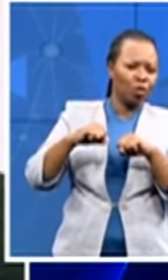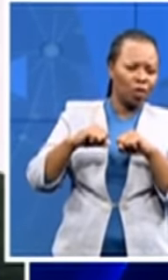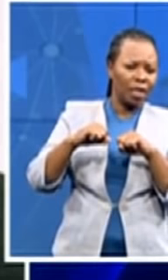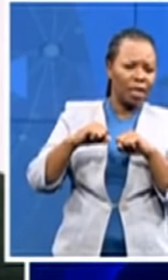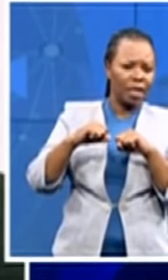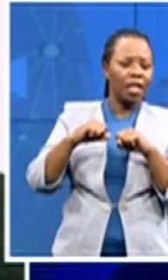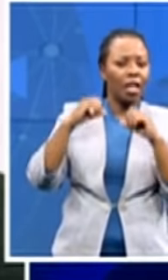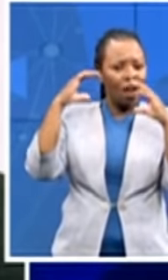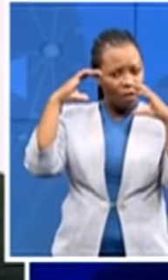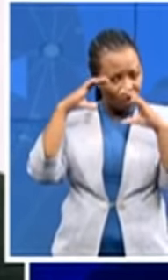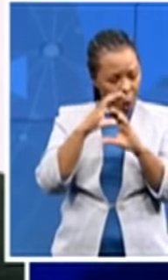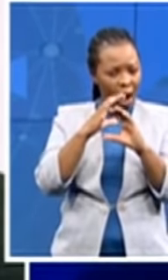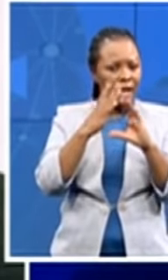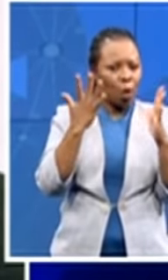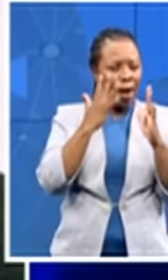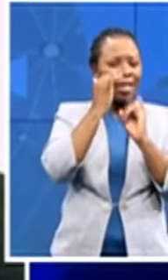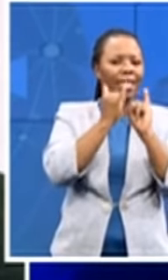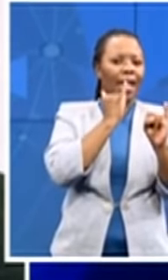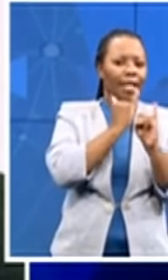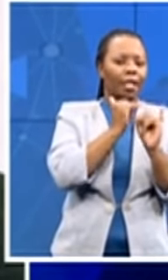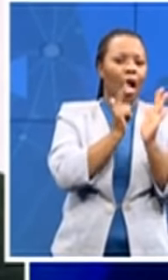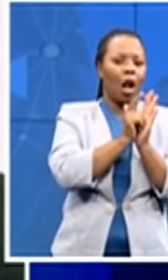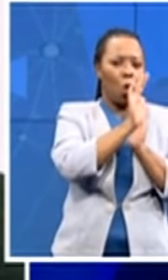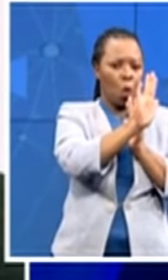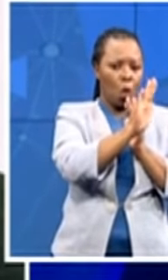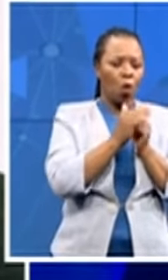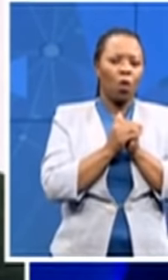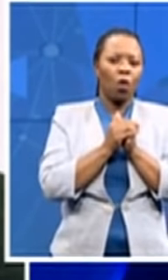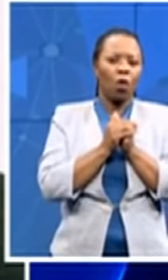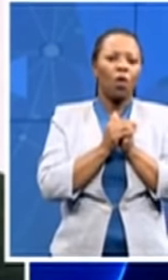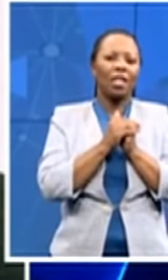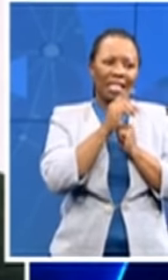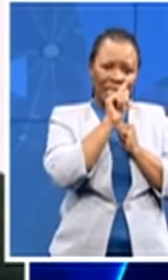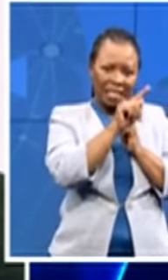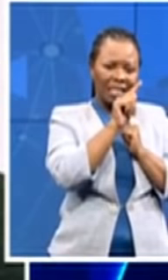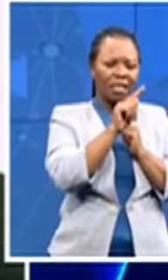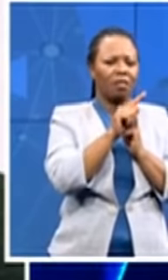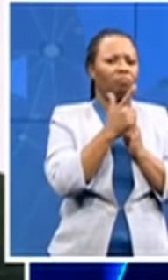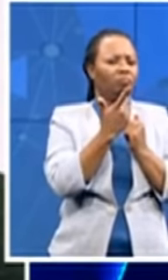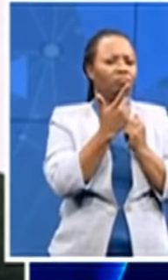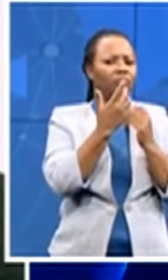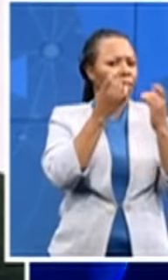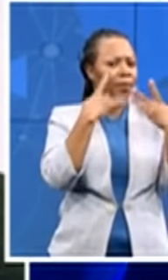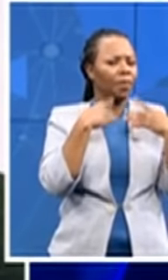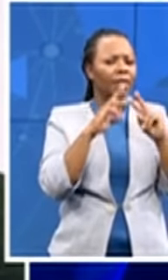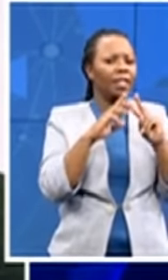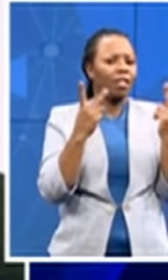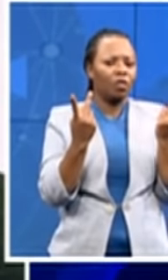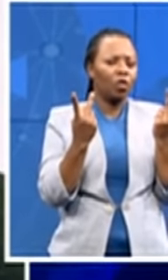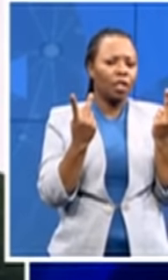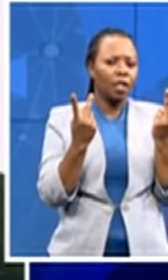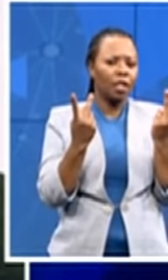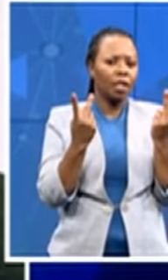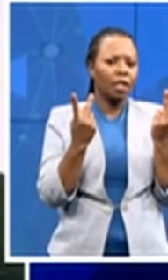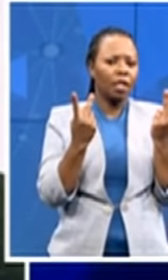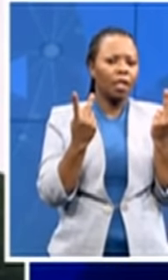law will tell us a difference. The difference being that you know that President Zuma went to